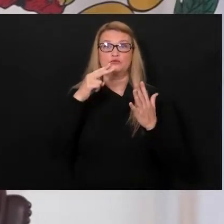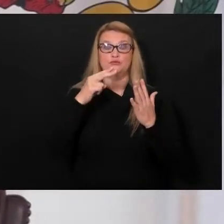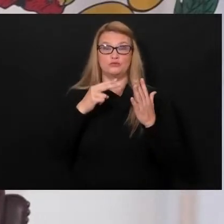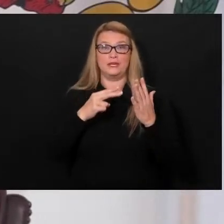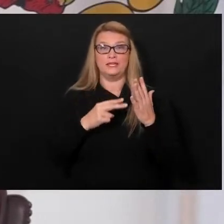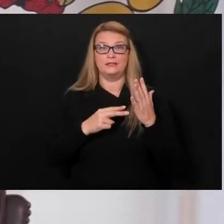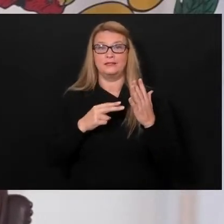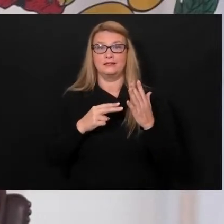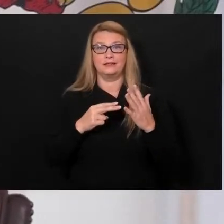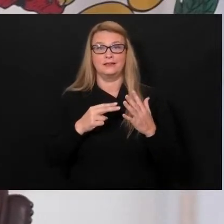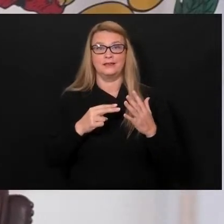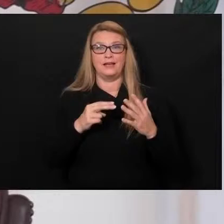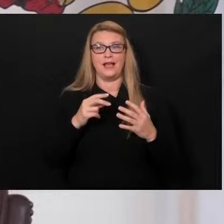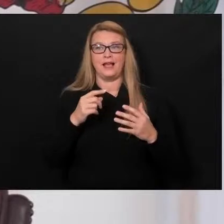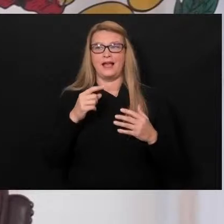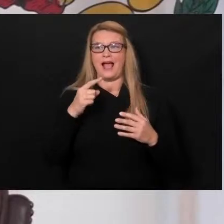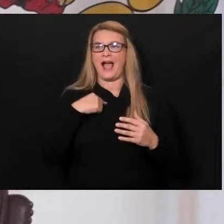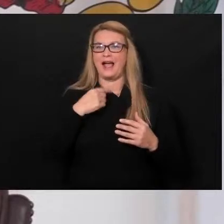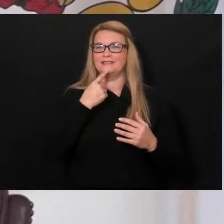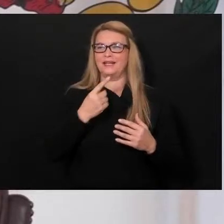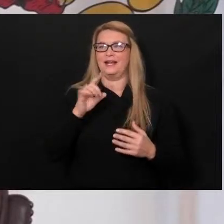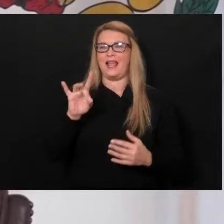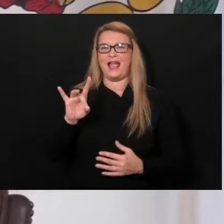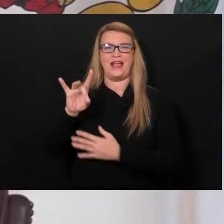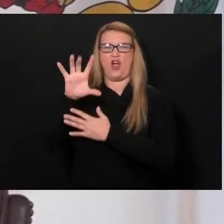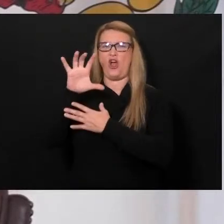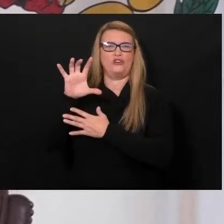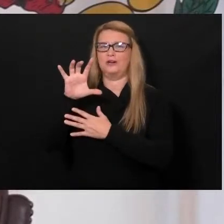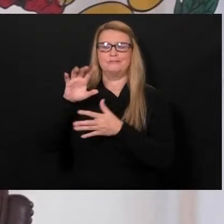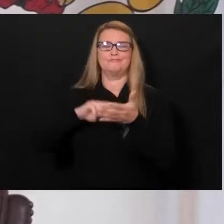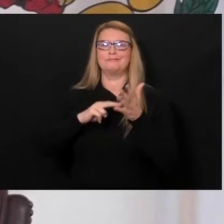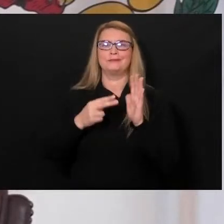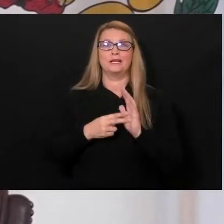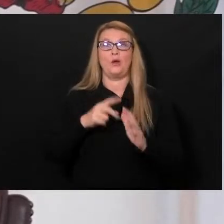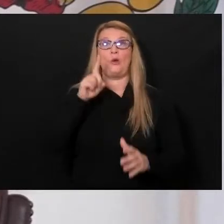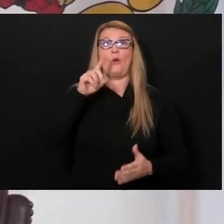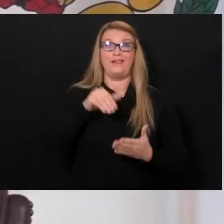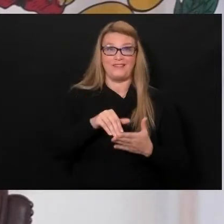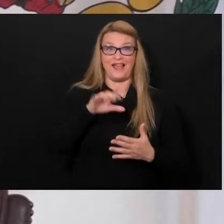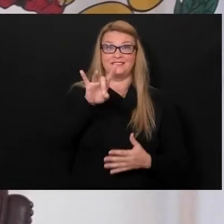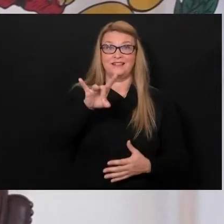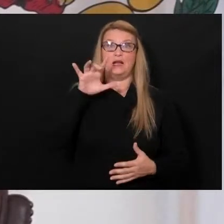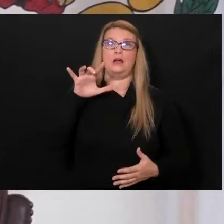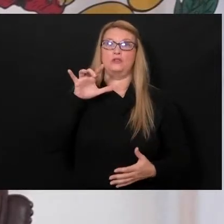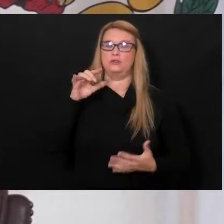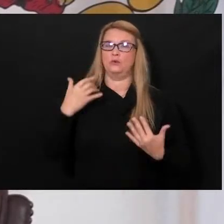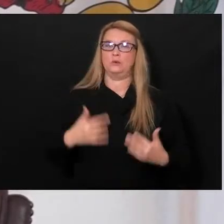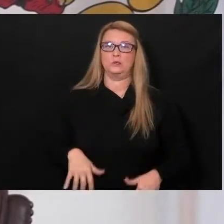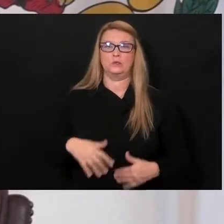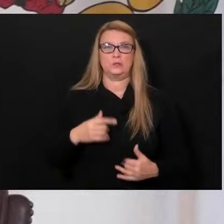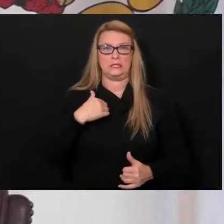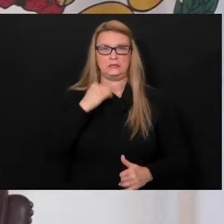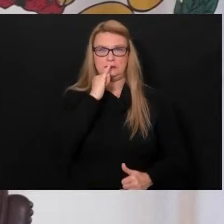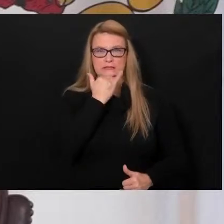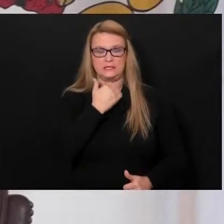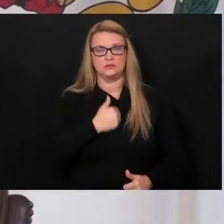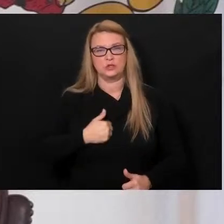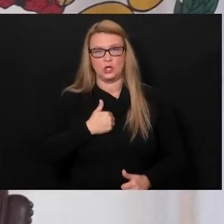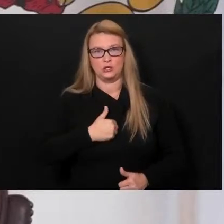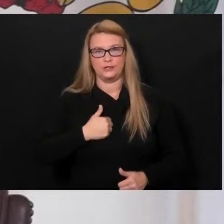starting out reading 800 and some, when it's really 1,000 more than that.